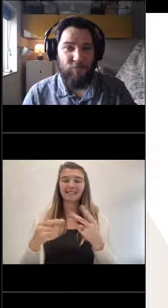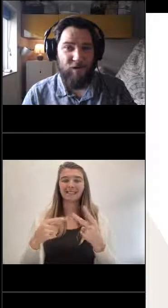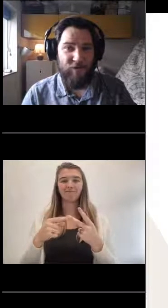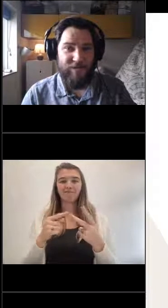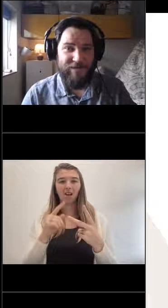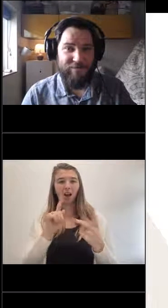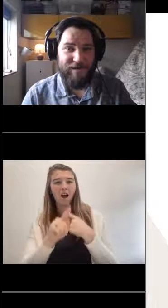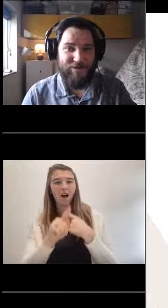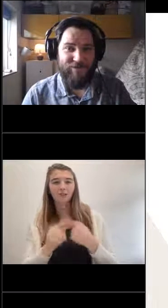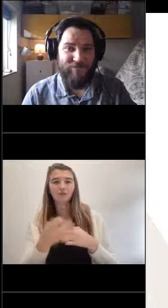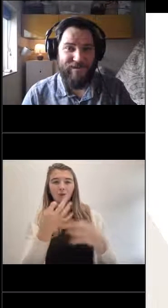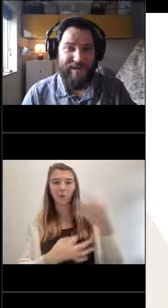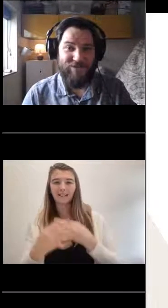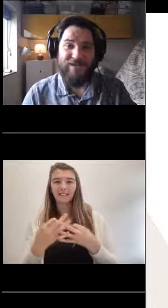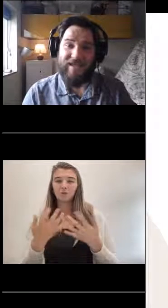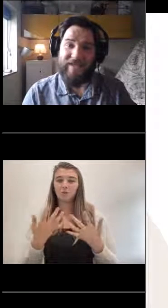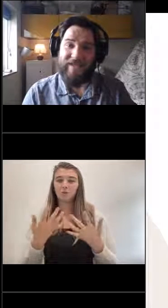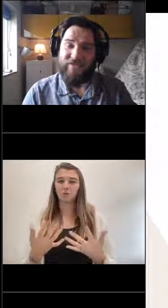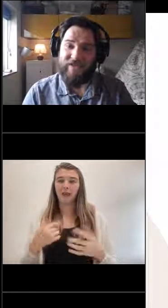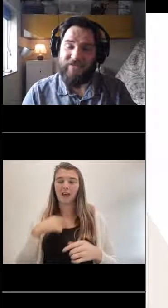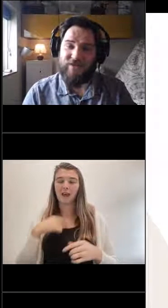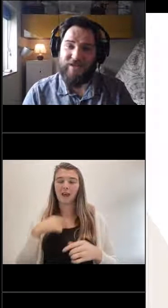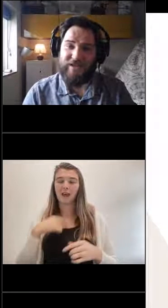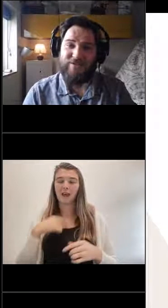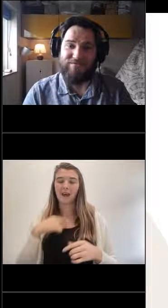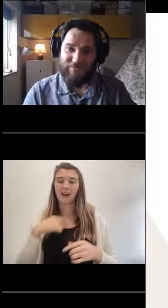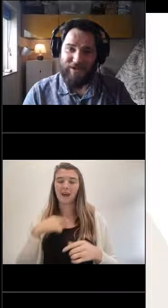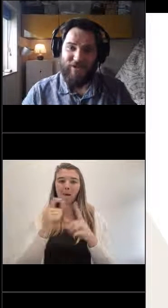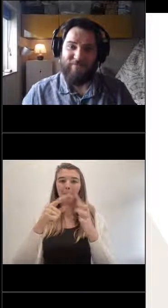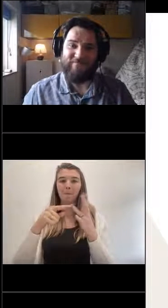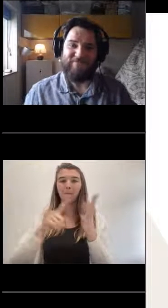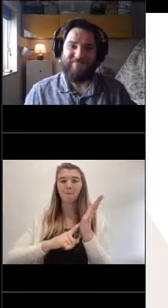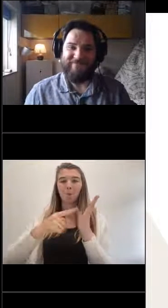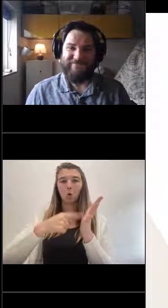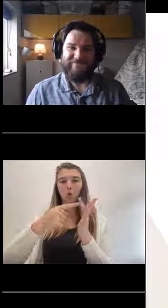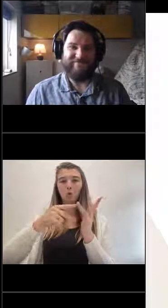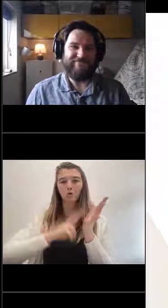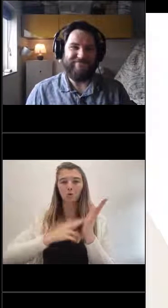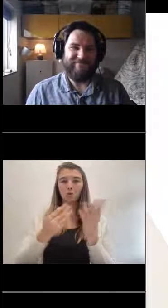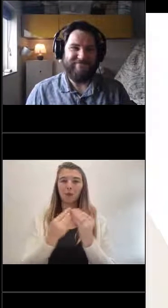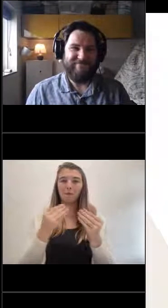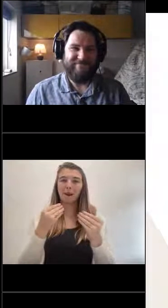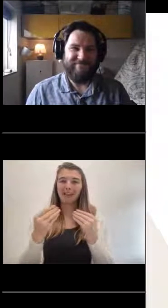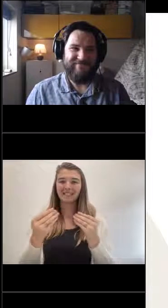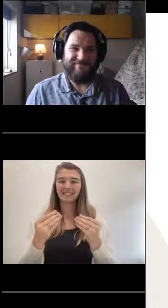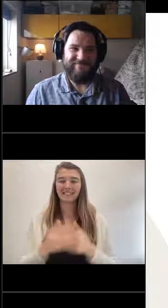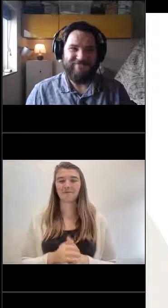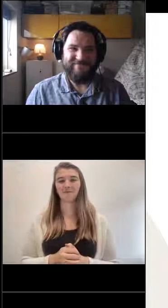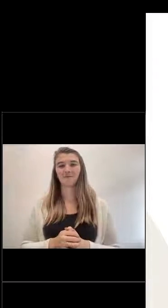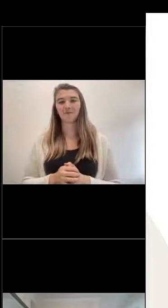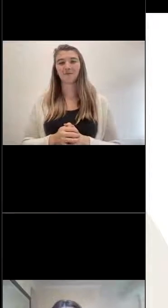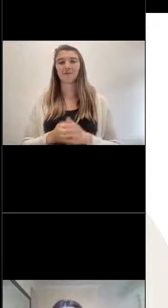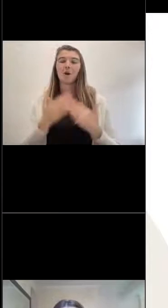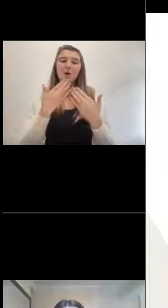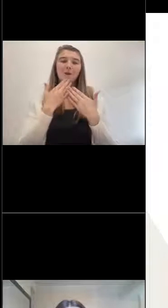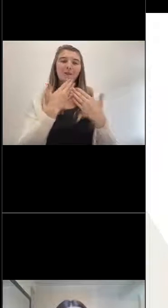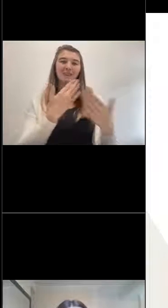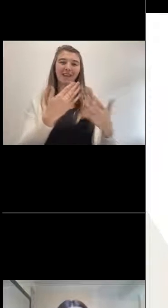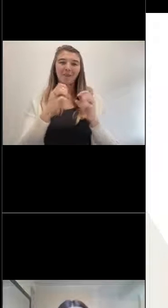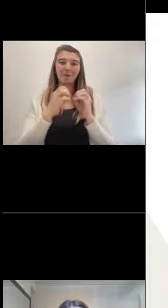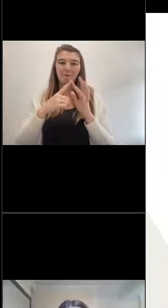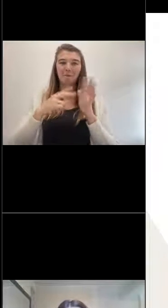looking at how polluting plastic really is. Kathy, thank you for joining us. Take it away. Thanks so much, Ben. Hello,